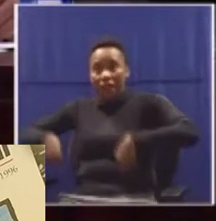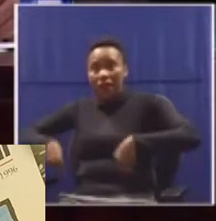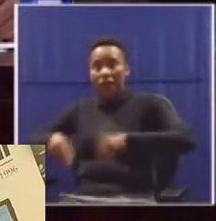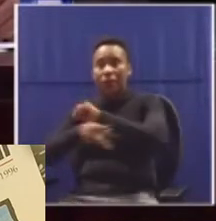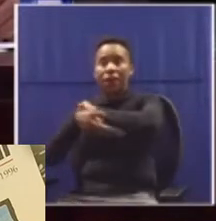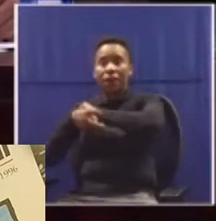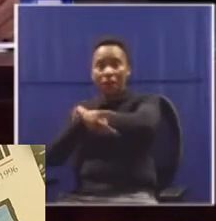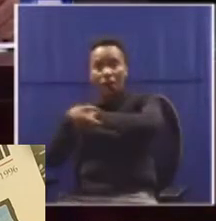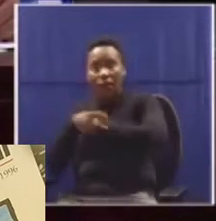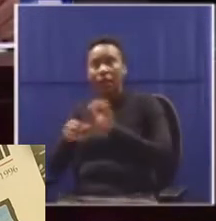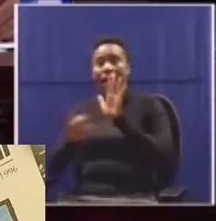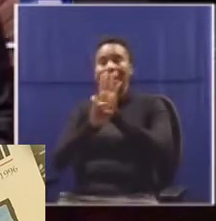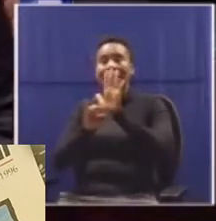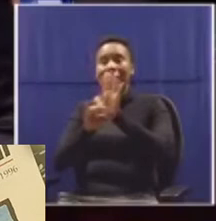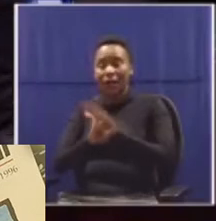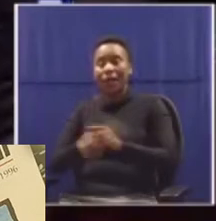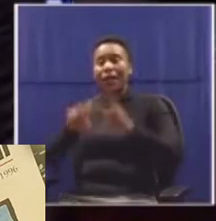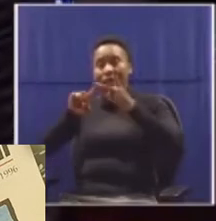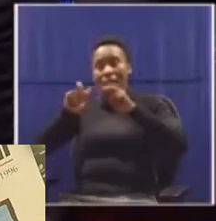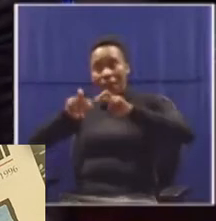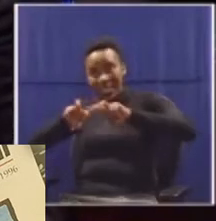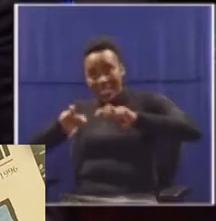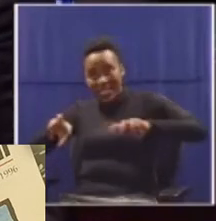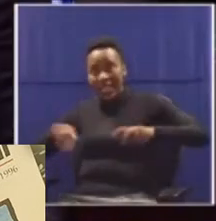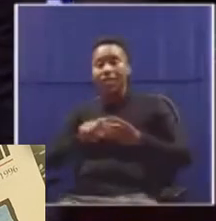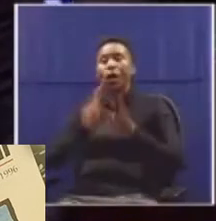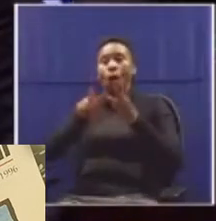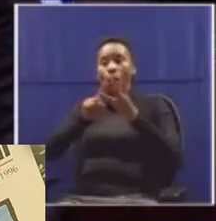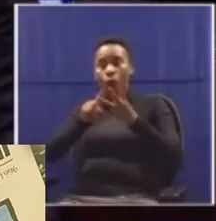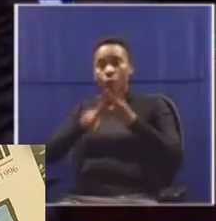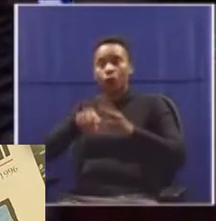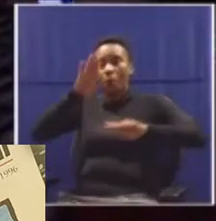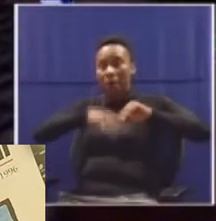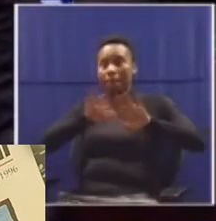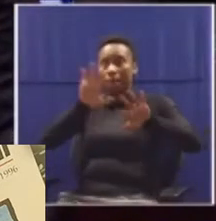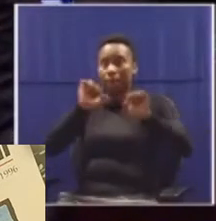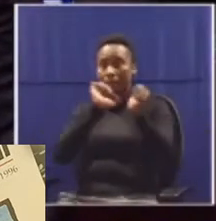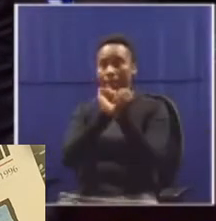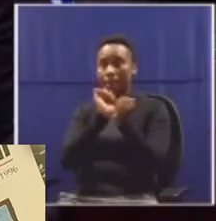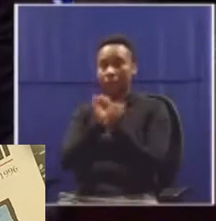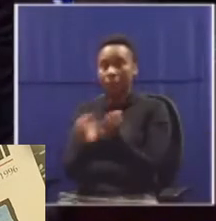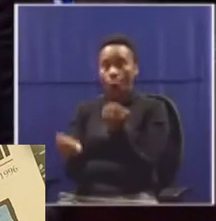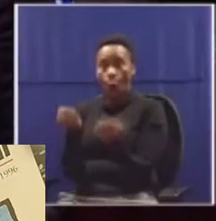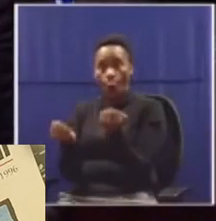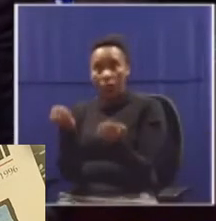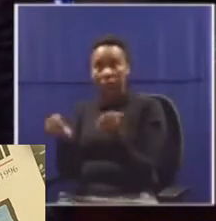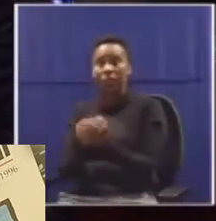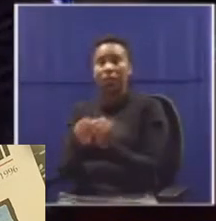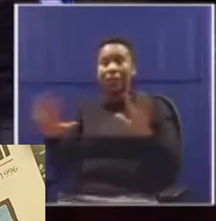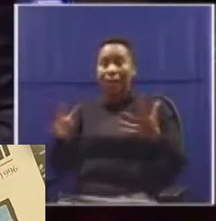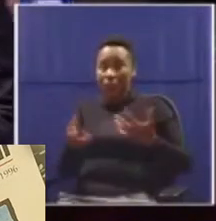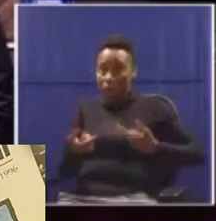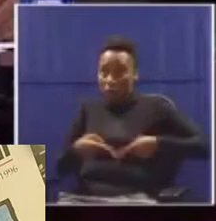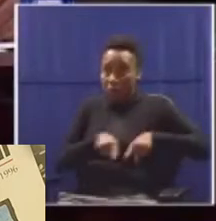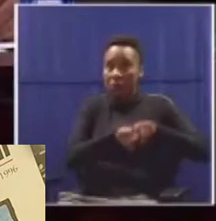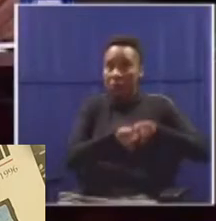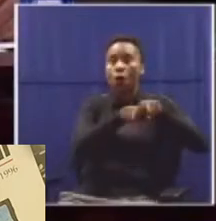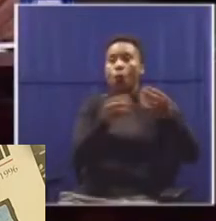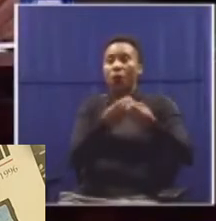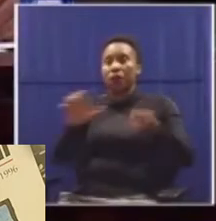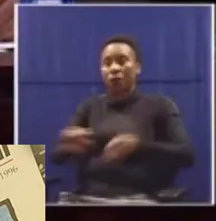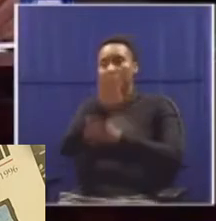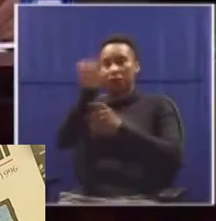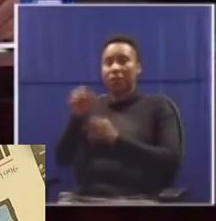identifying investigating and Prosecuting Terror financing activities in line with South Africa's risk